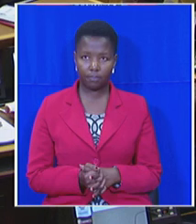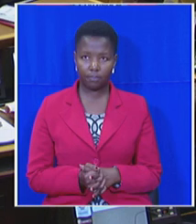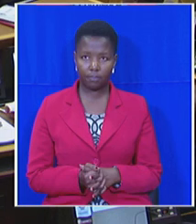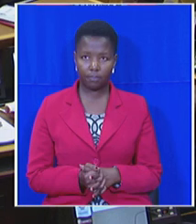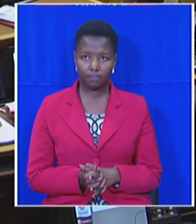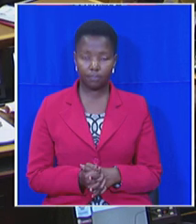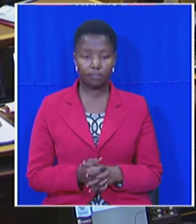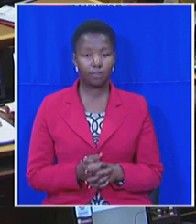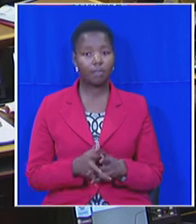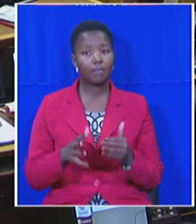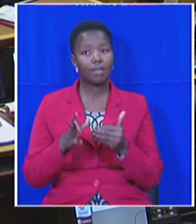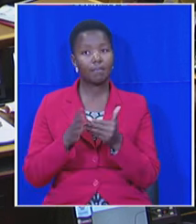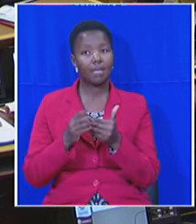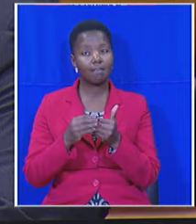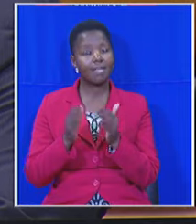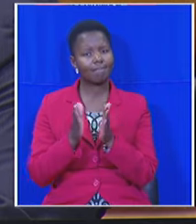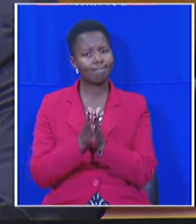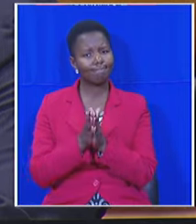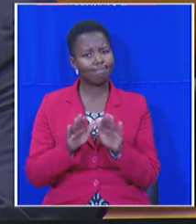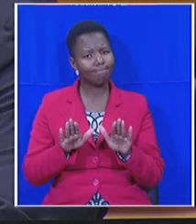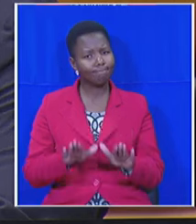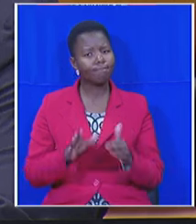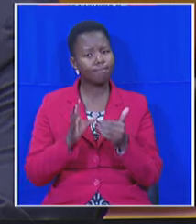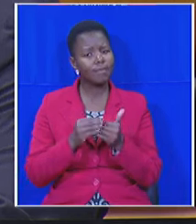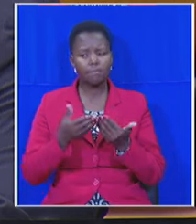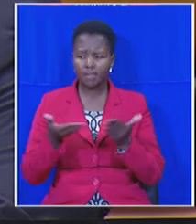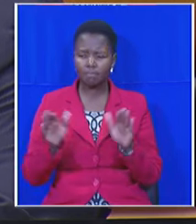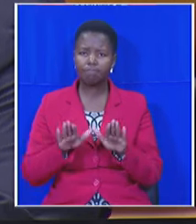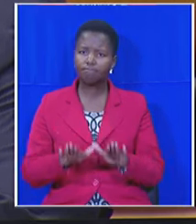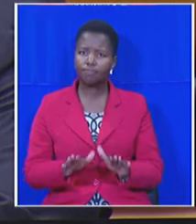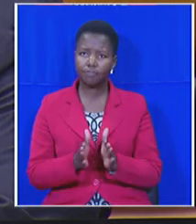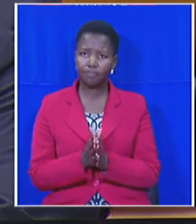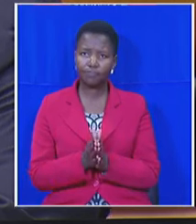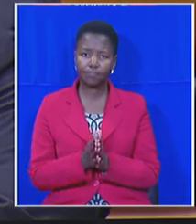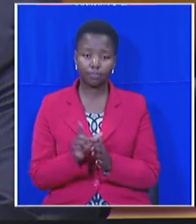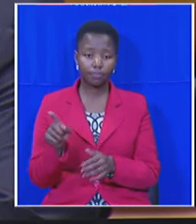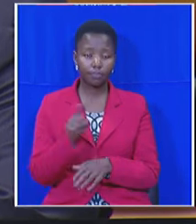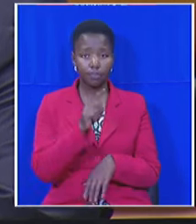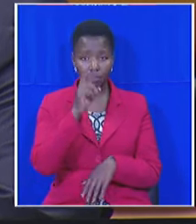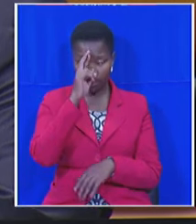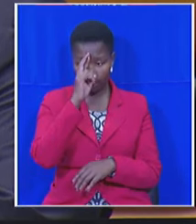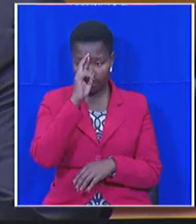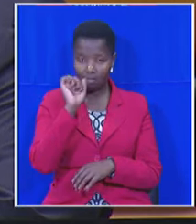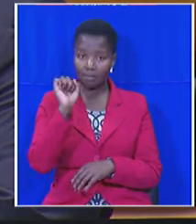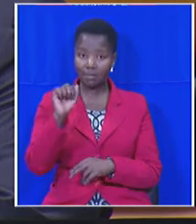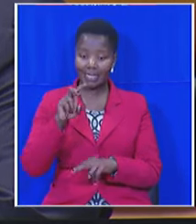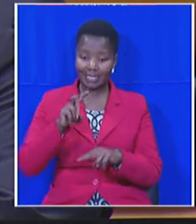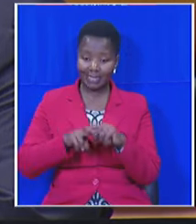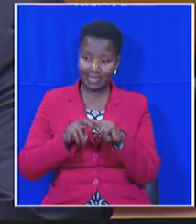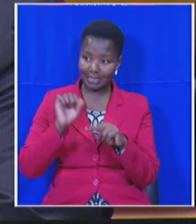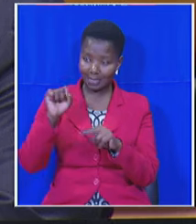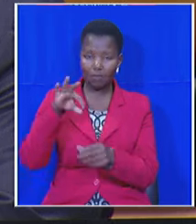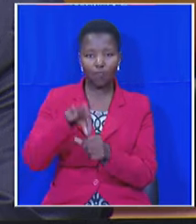Order, honorable members. Order. I would like to remind members that they may only vote from their